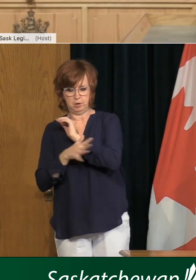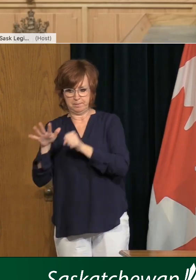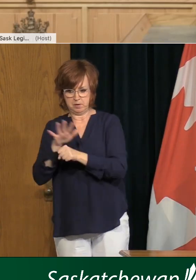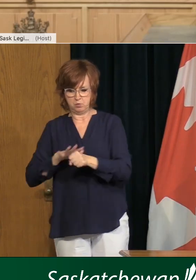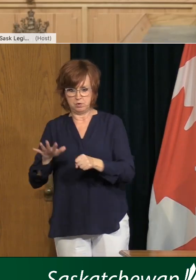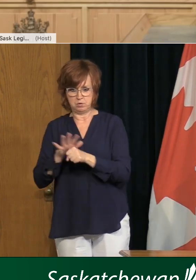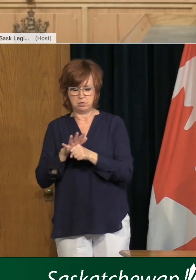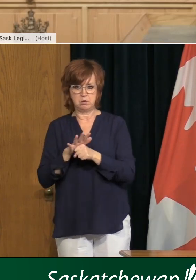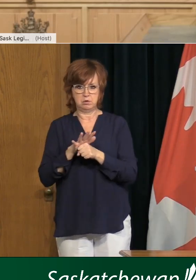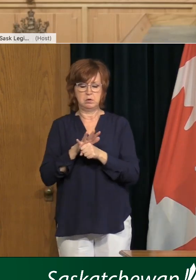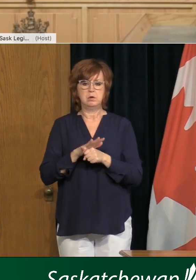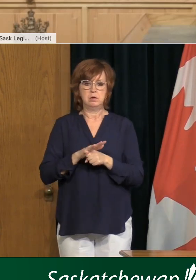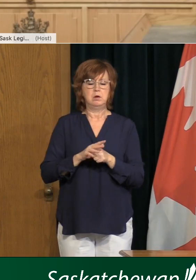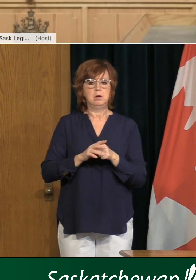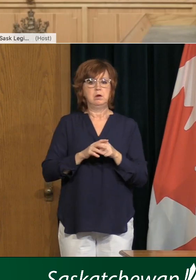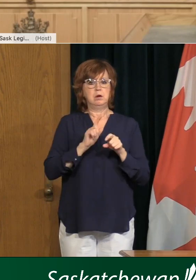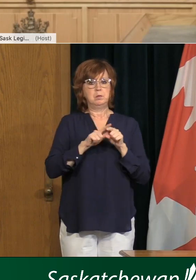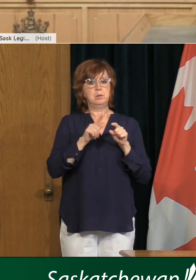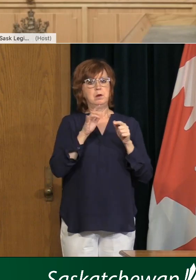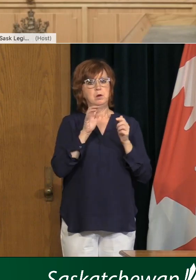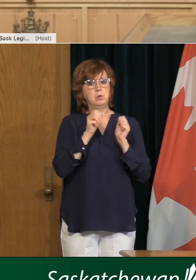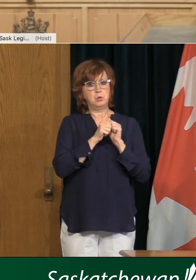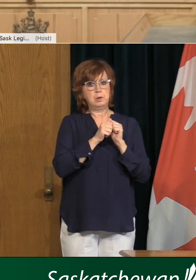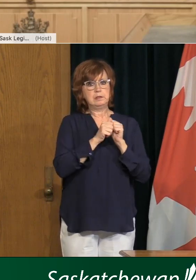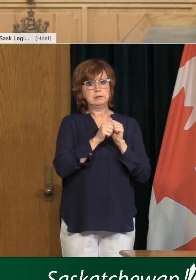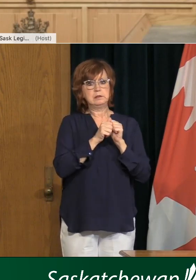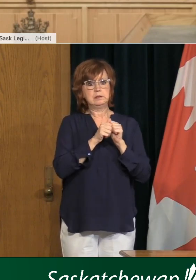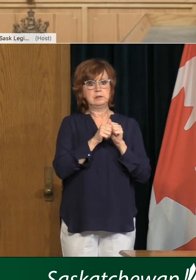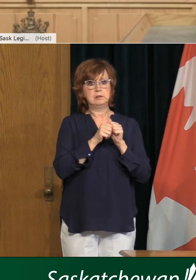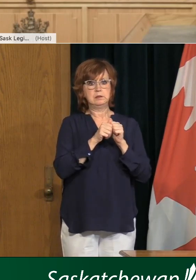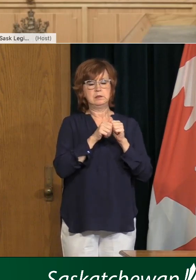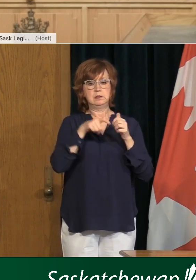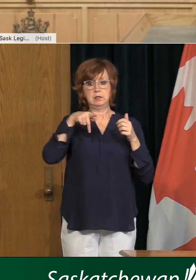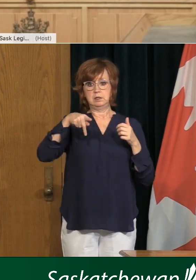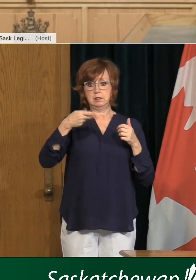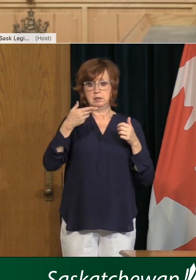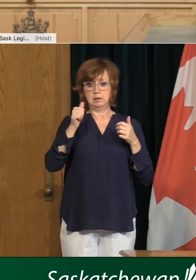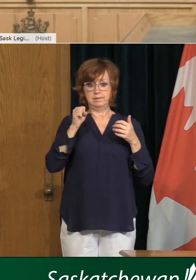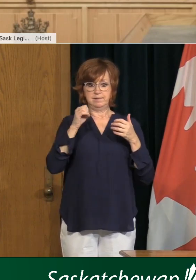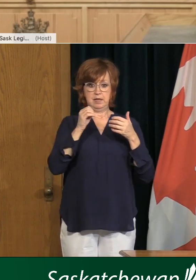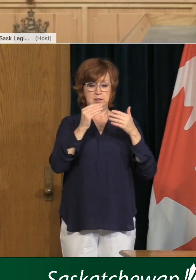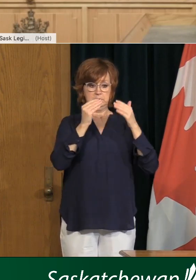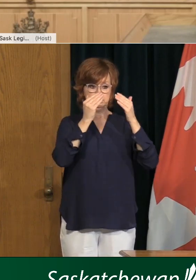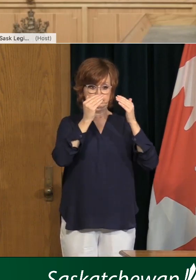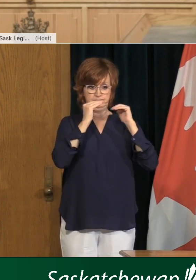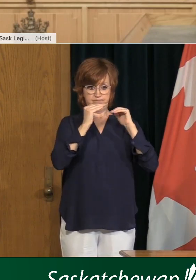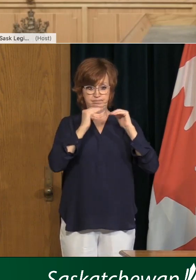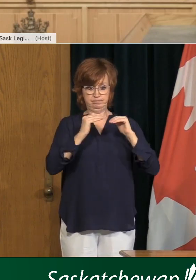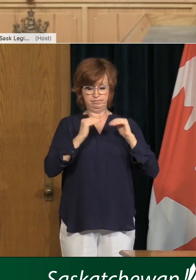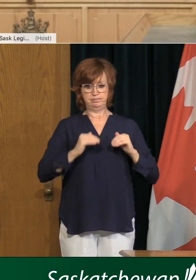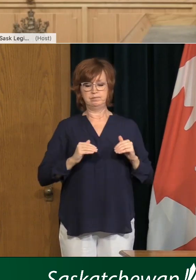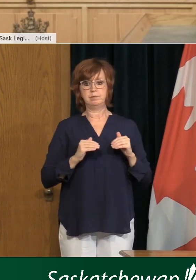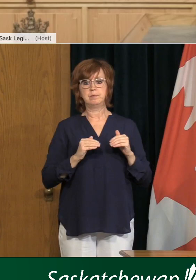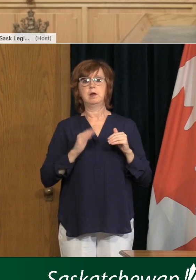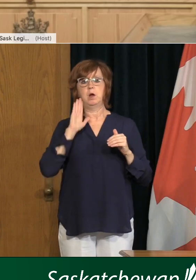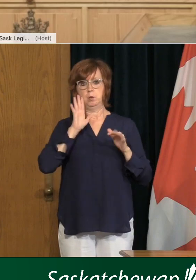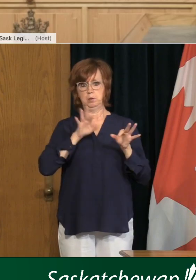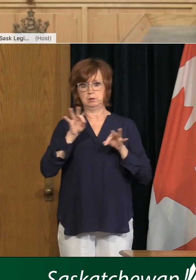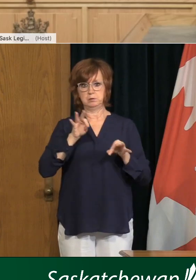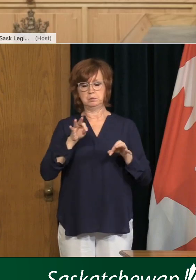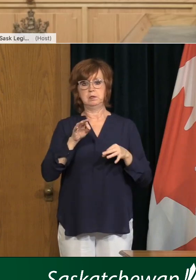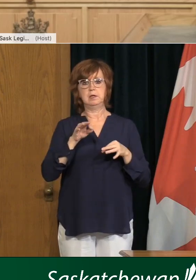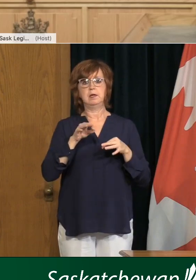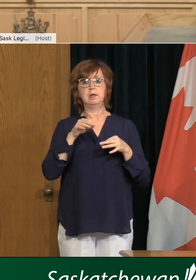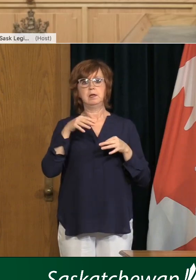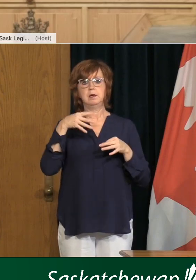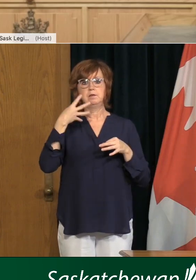and adaptive way. Each of these phases of the plan that I'll go through in a short while will only be